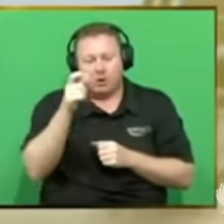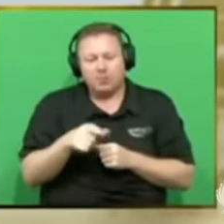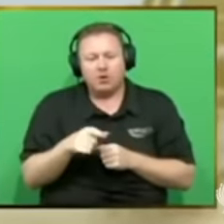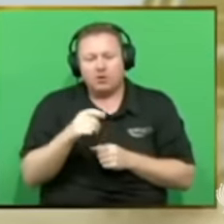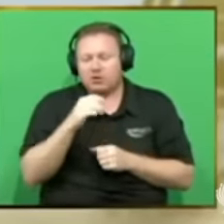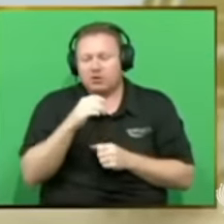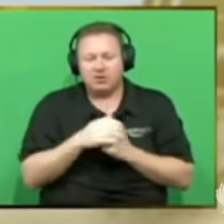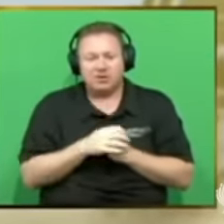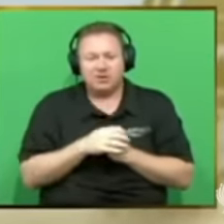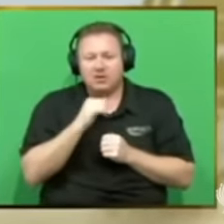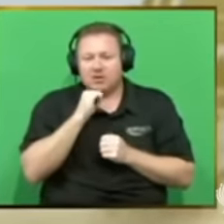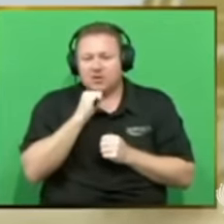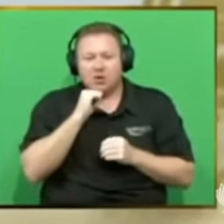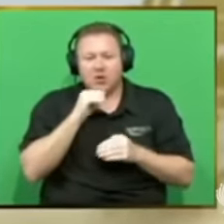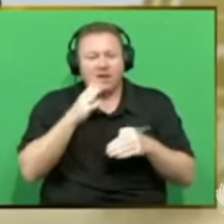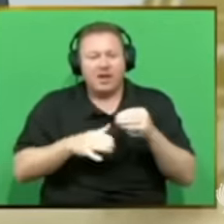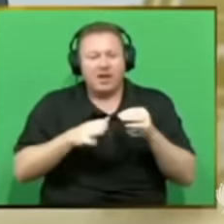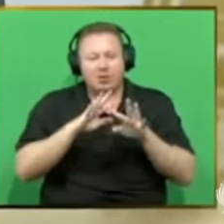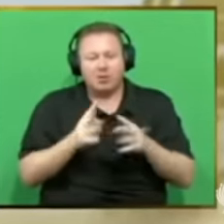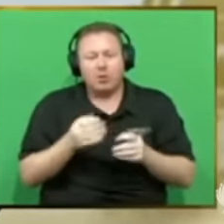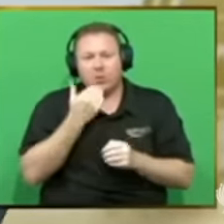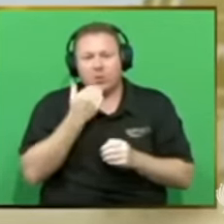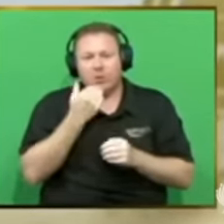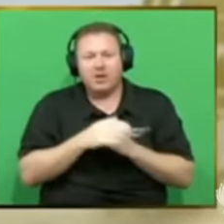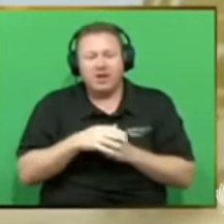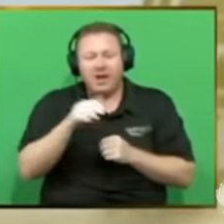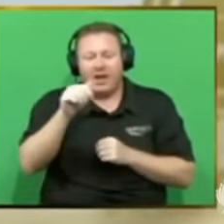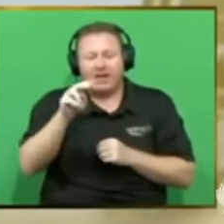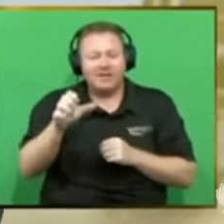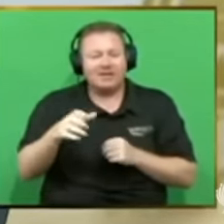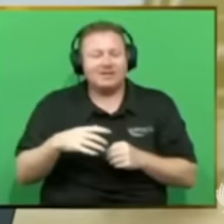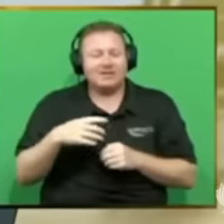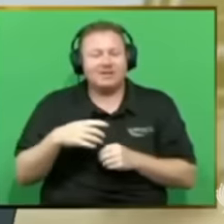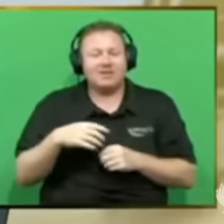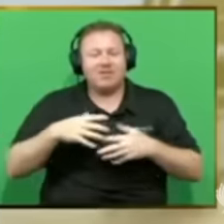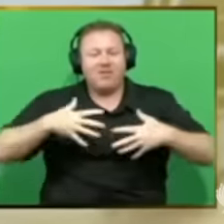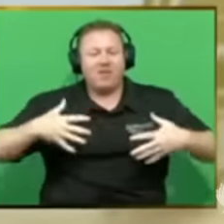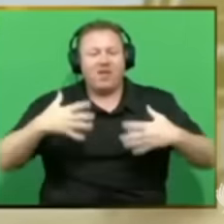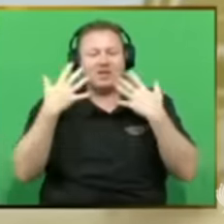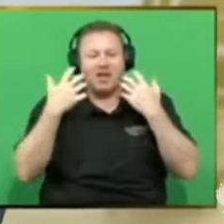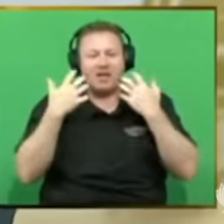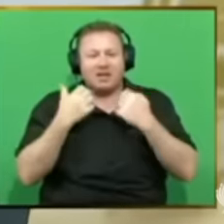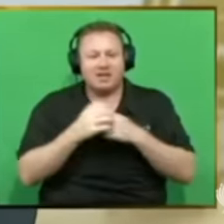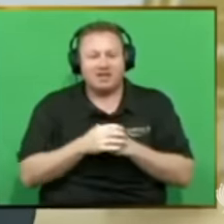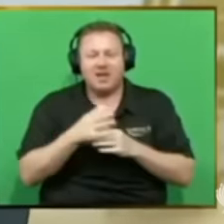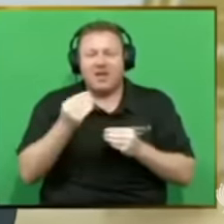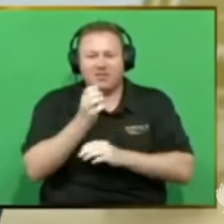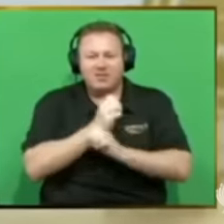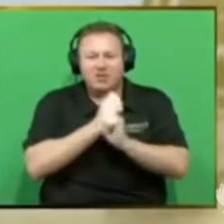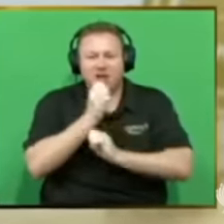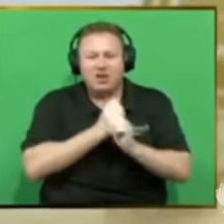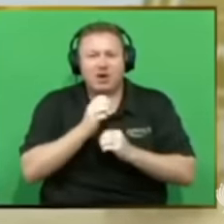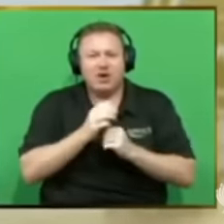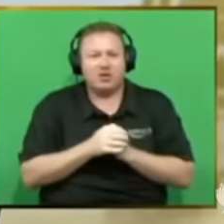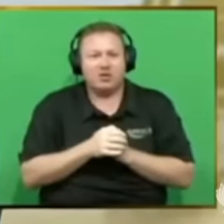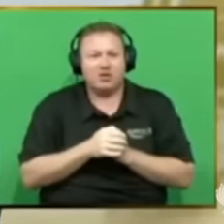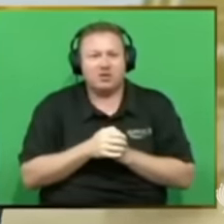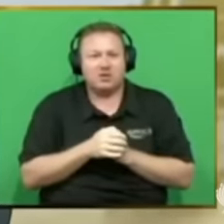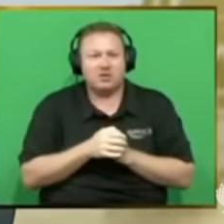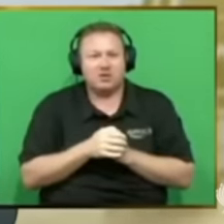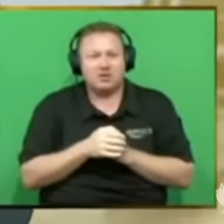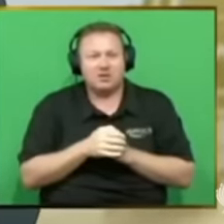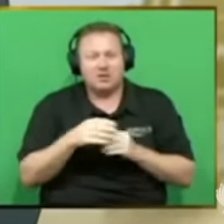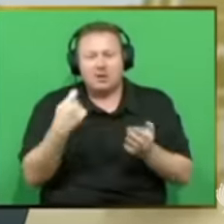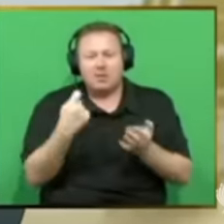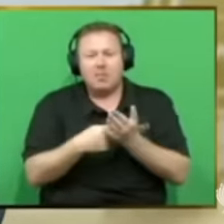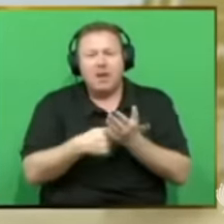shedding is not the end of the world are ANC fat cats who live in taxpayer-funded mansions with generators paid by the same people who are